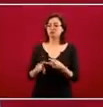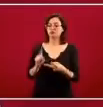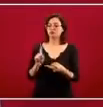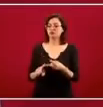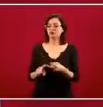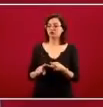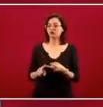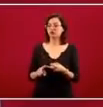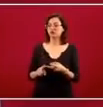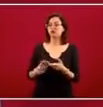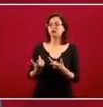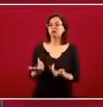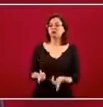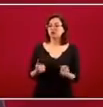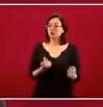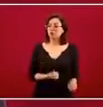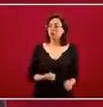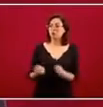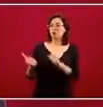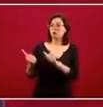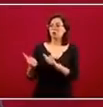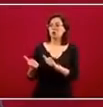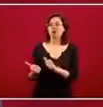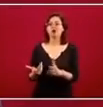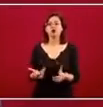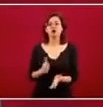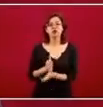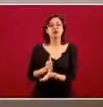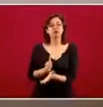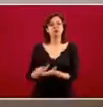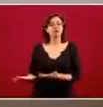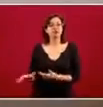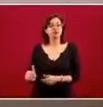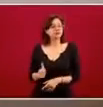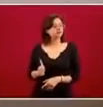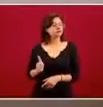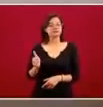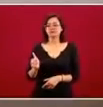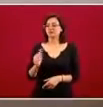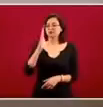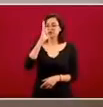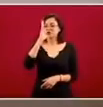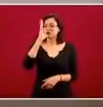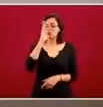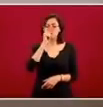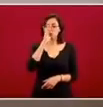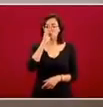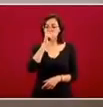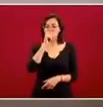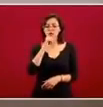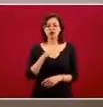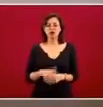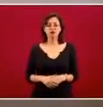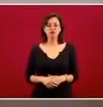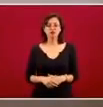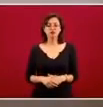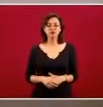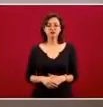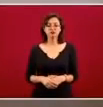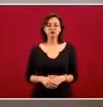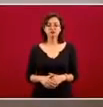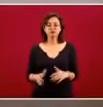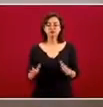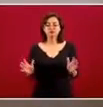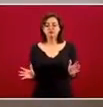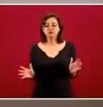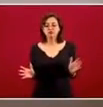causes. So, according to the law, this is not both. It is not allowed for workers to